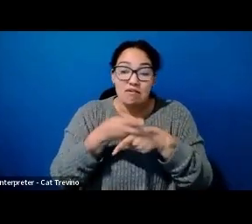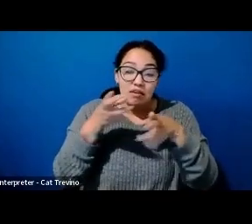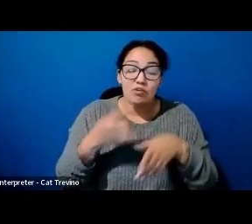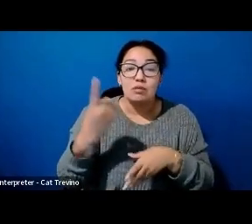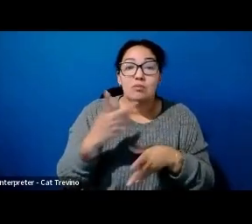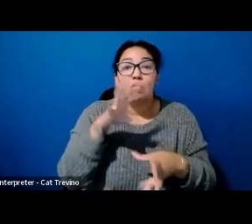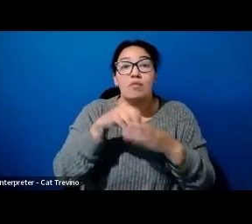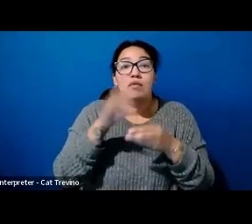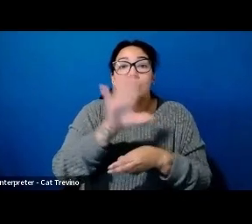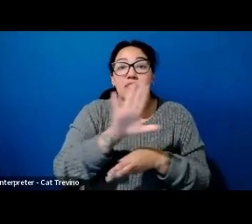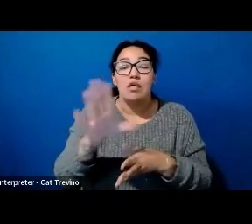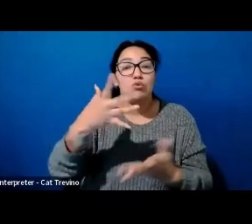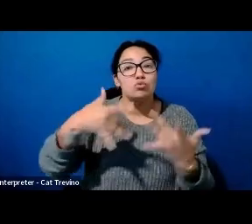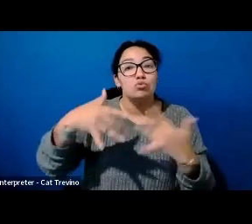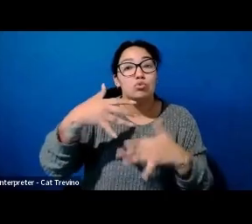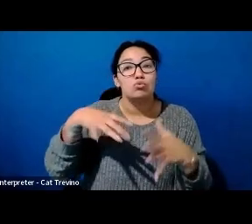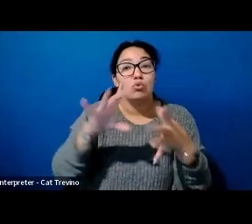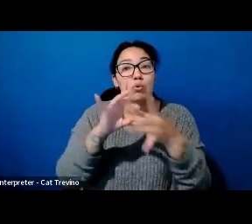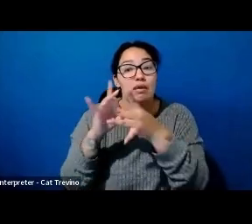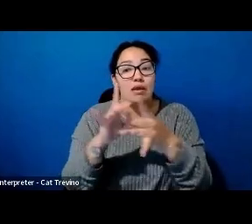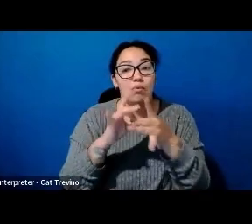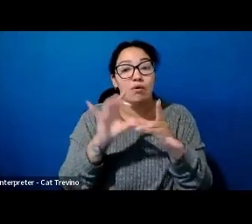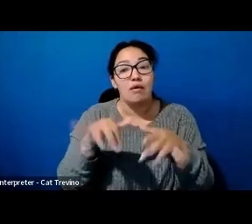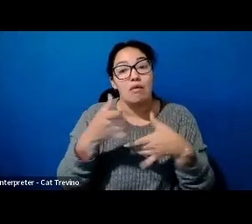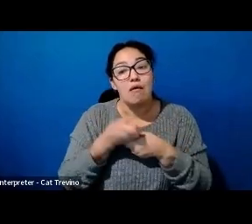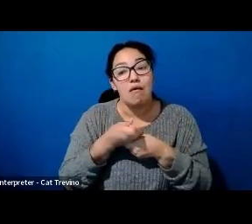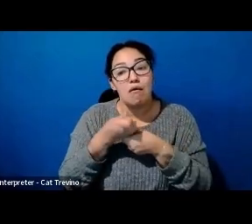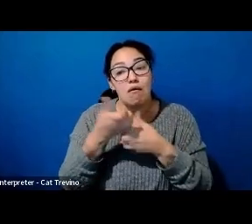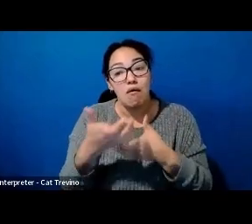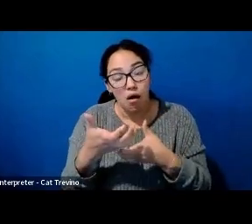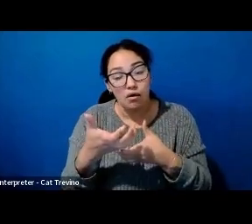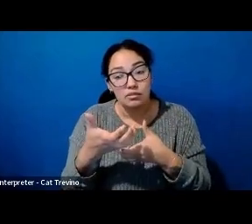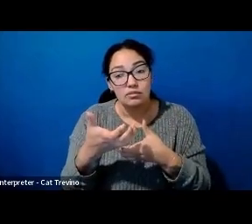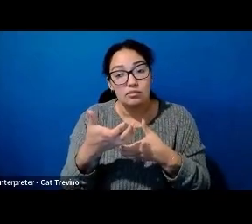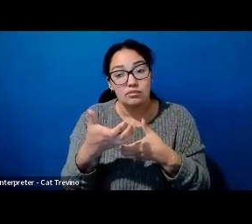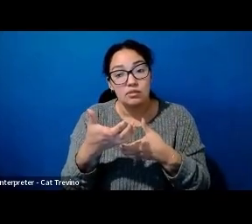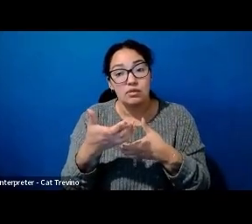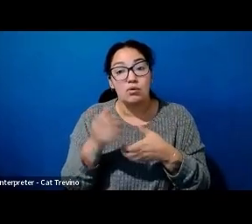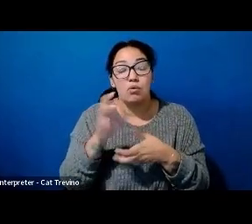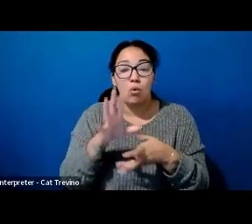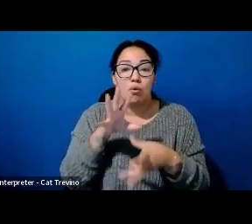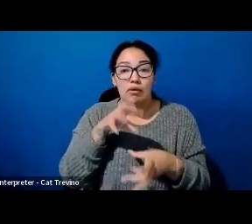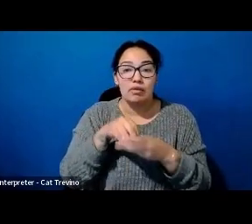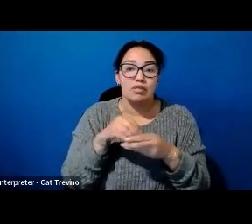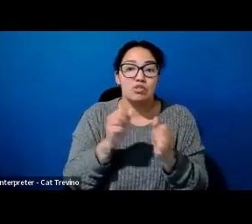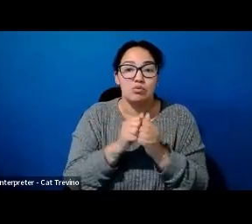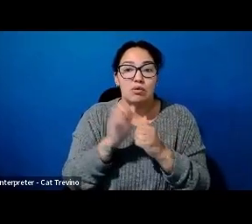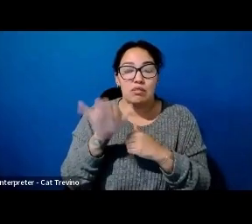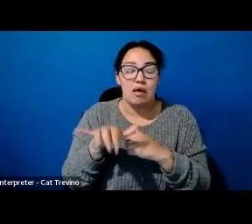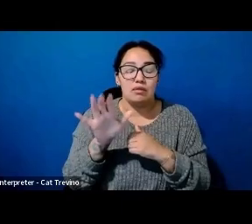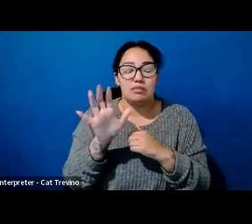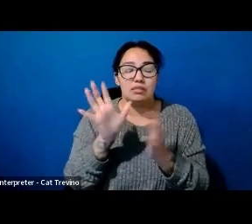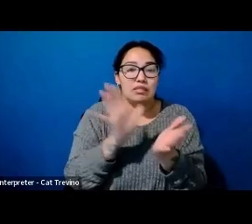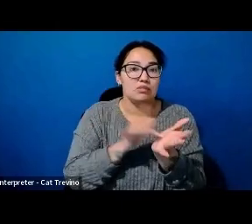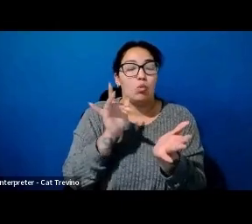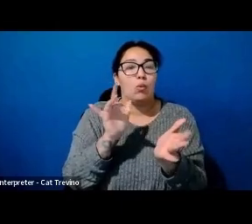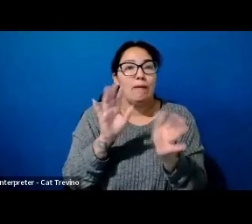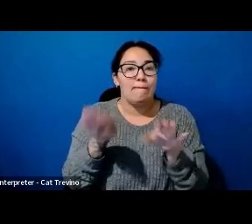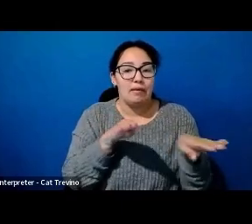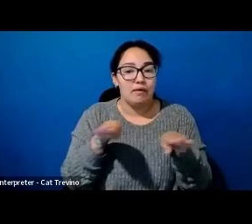network that is causing and engaging in exploitative